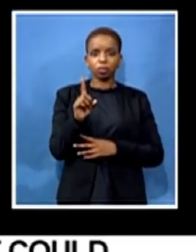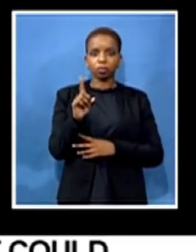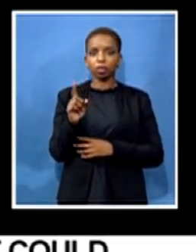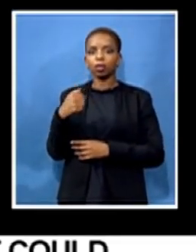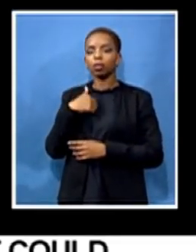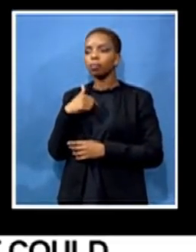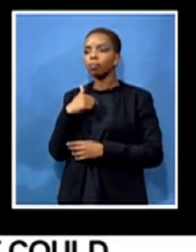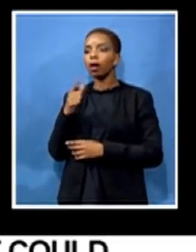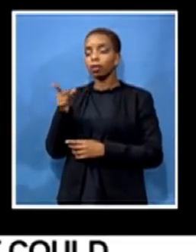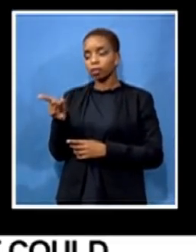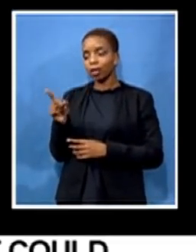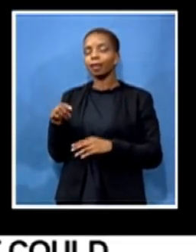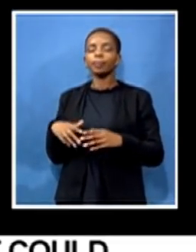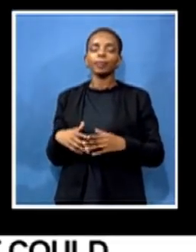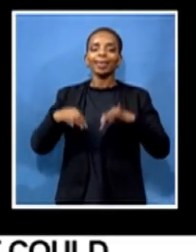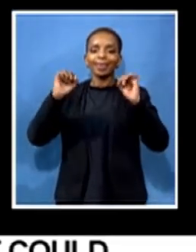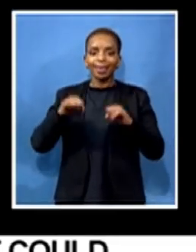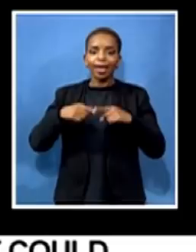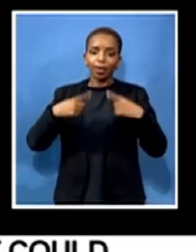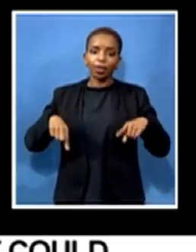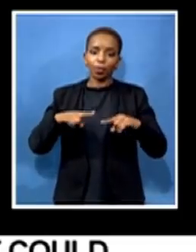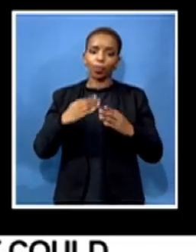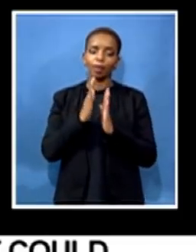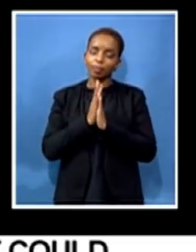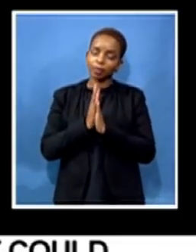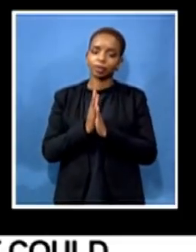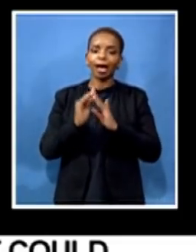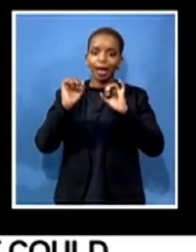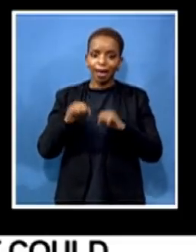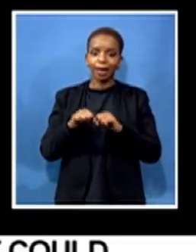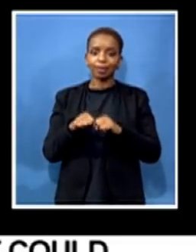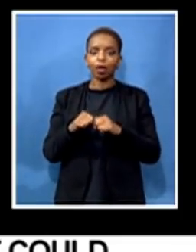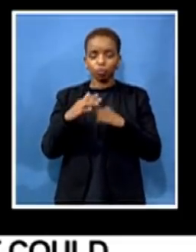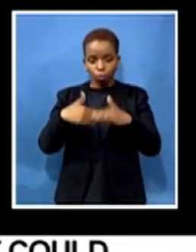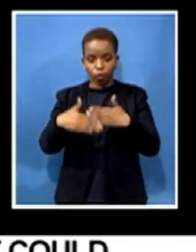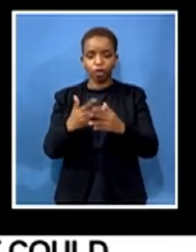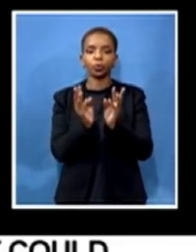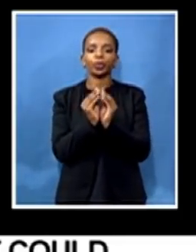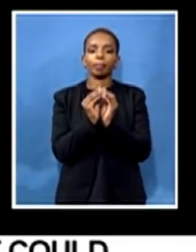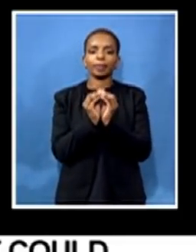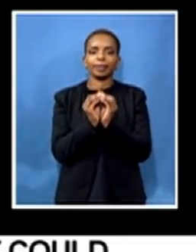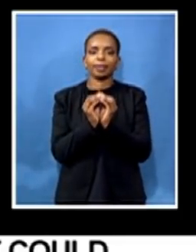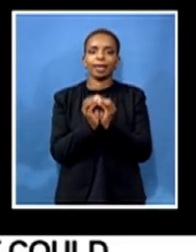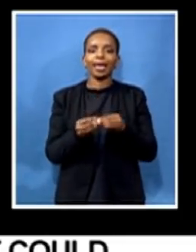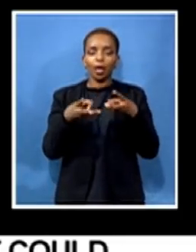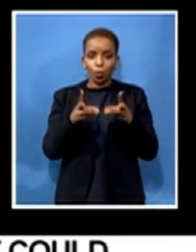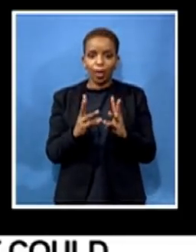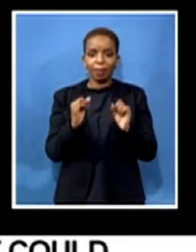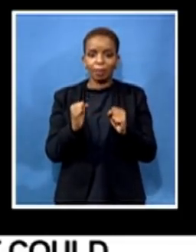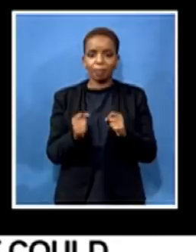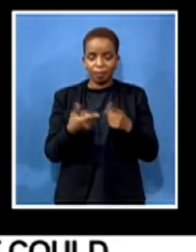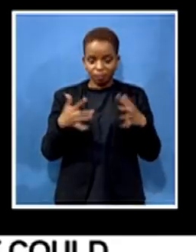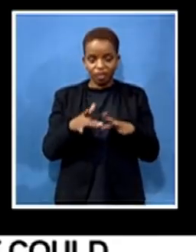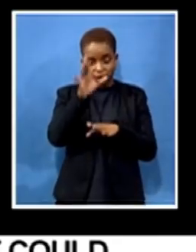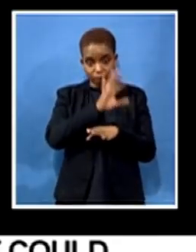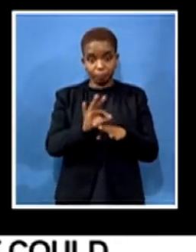please be allowed to continue with the meeting the way we have planned this meeting, and we want to make sure that people